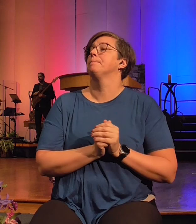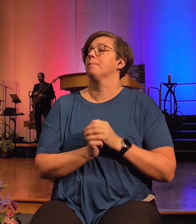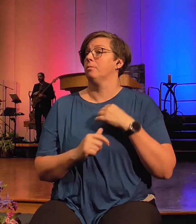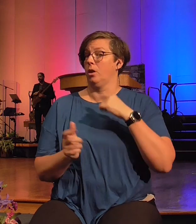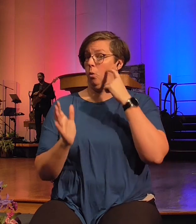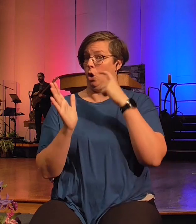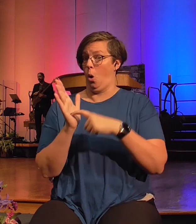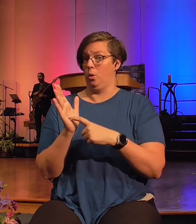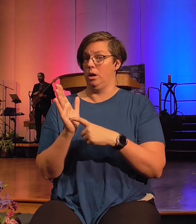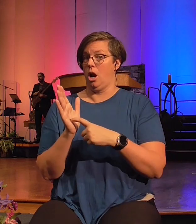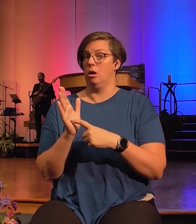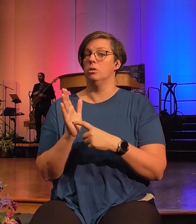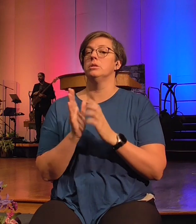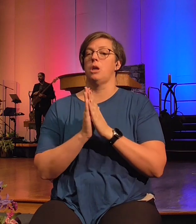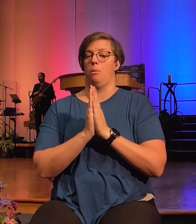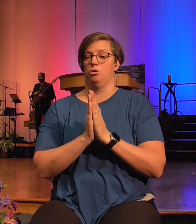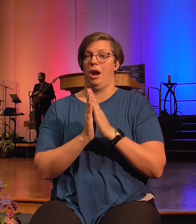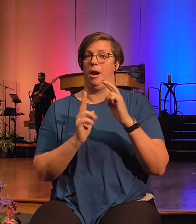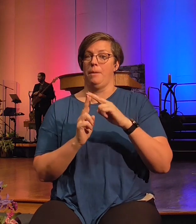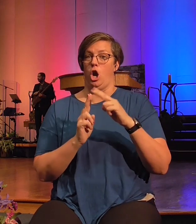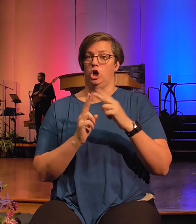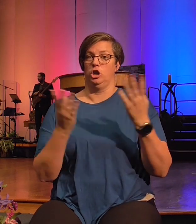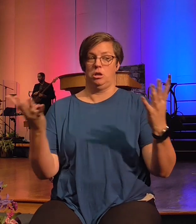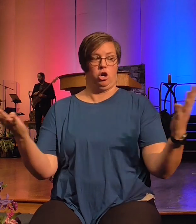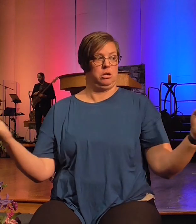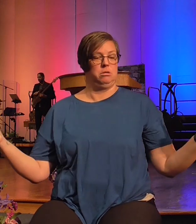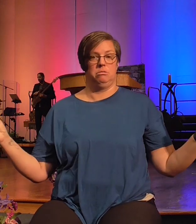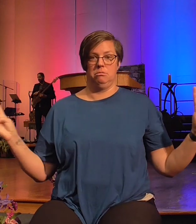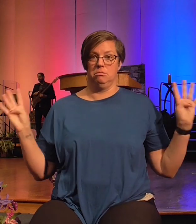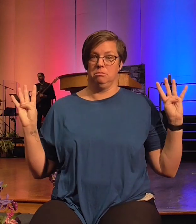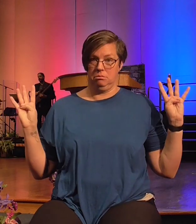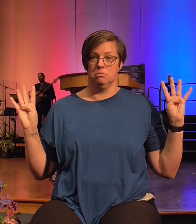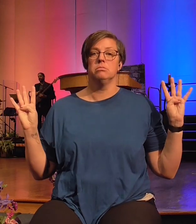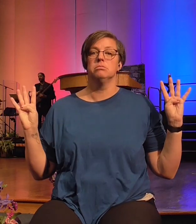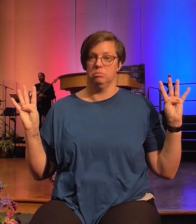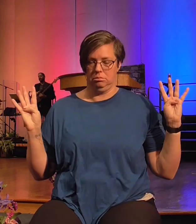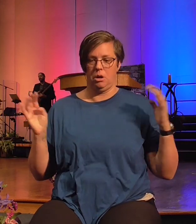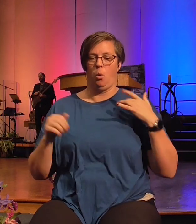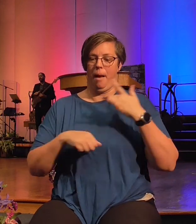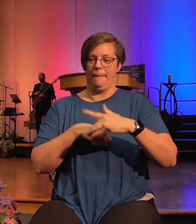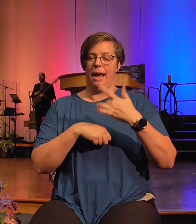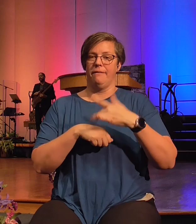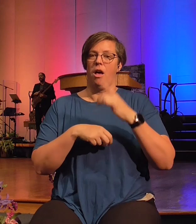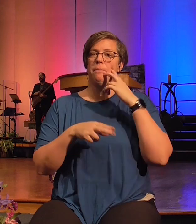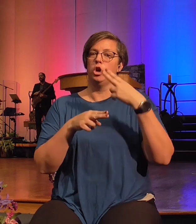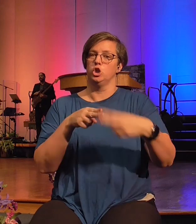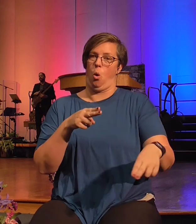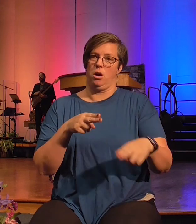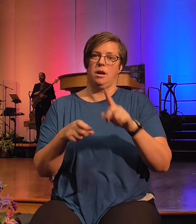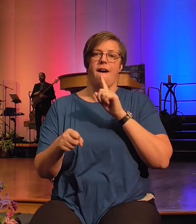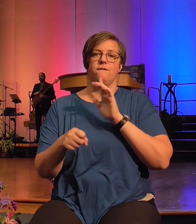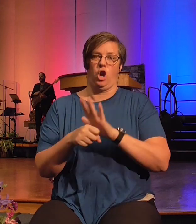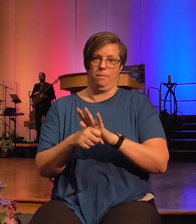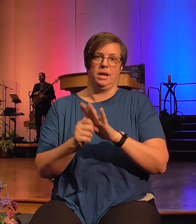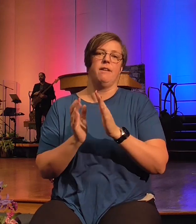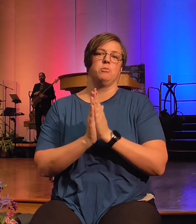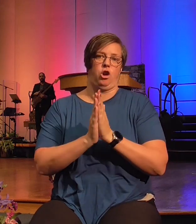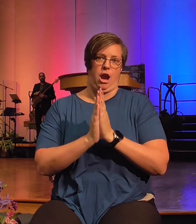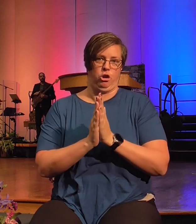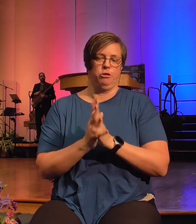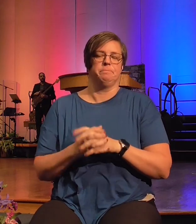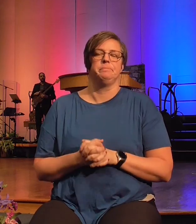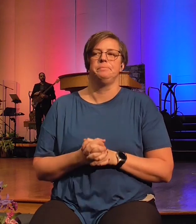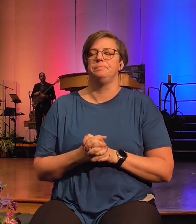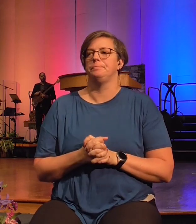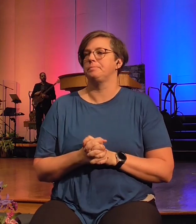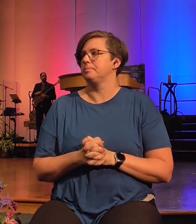prayer practitioners are coming down front, and they will be available for a short affirmative prayer right after the service.